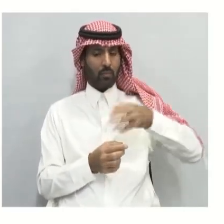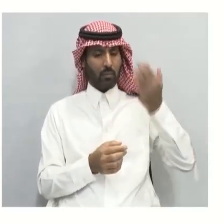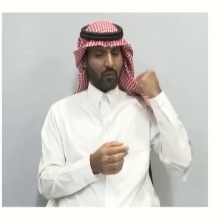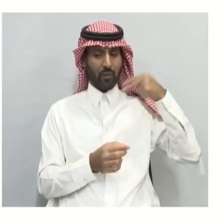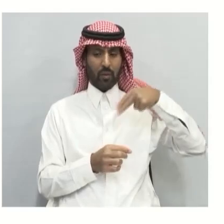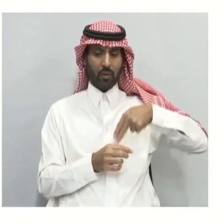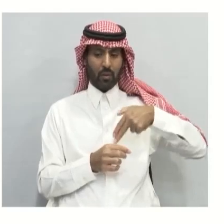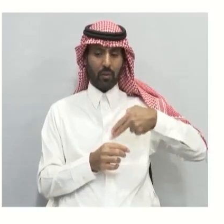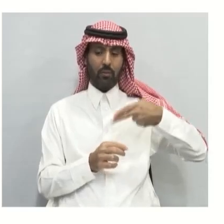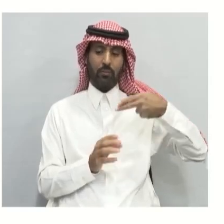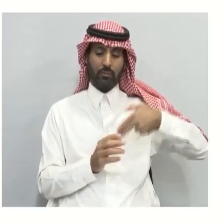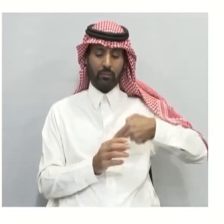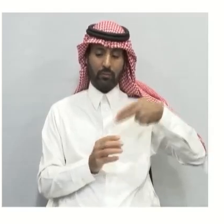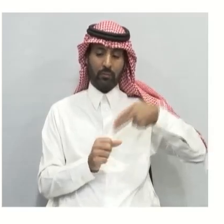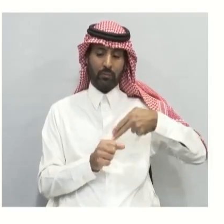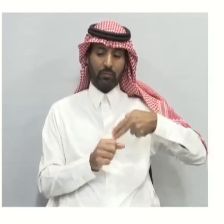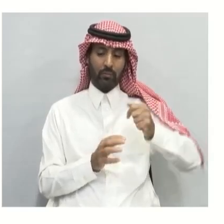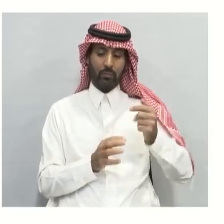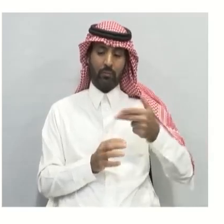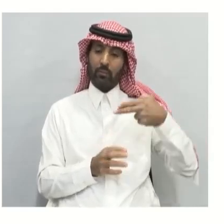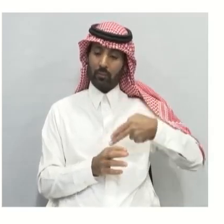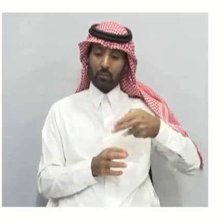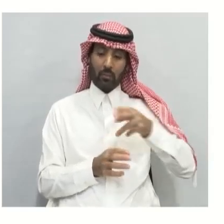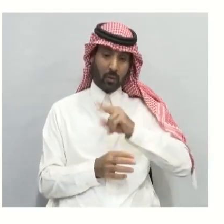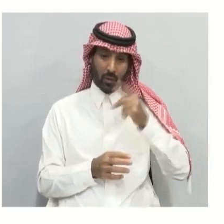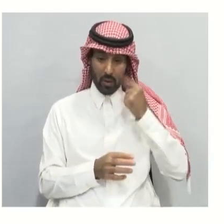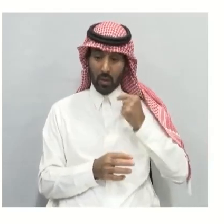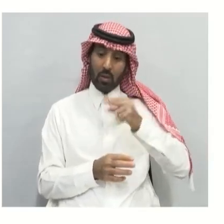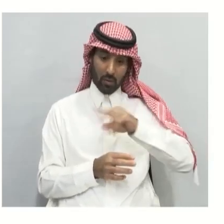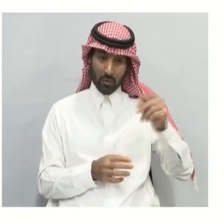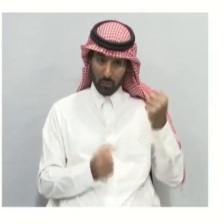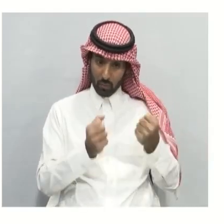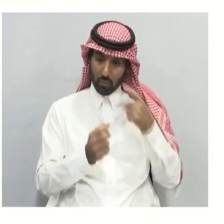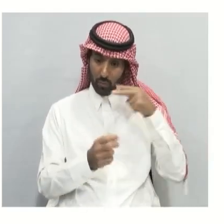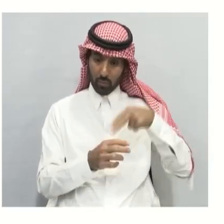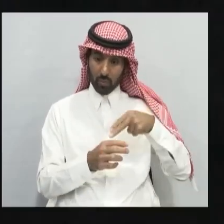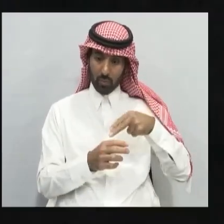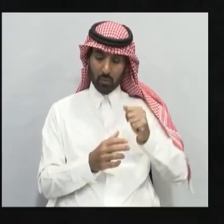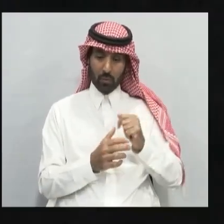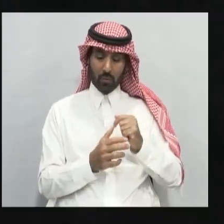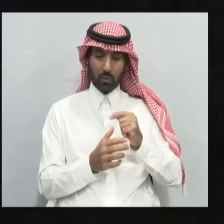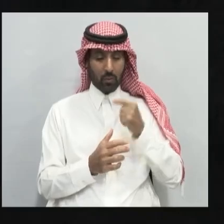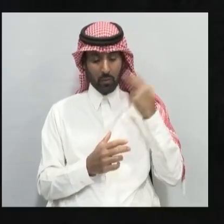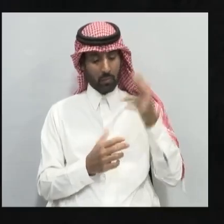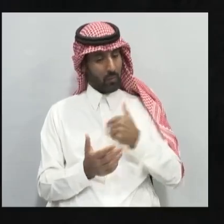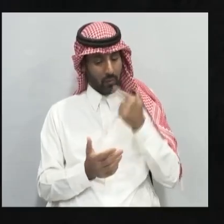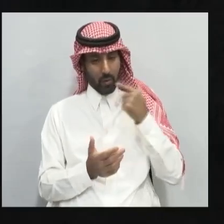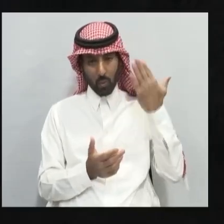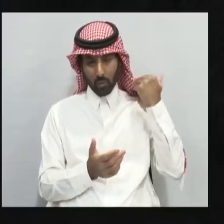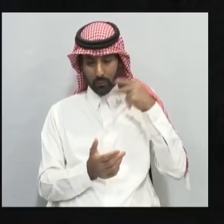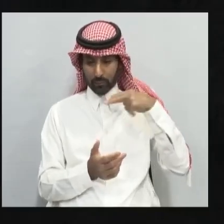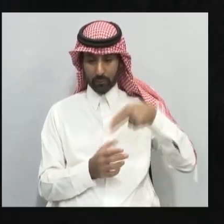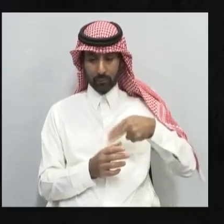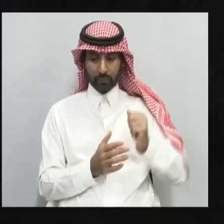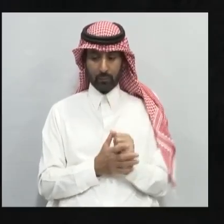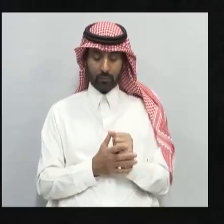discovered oil. Is our life today going to be the same, just like today? Because we had discovered oil? No,